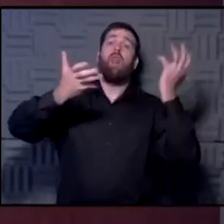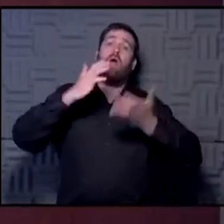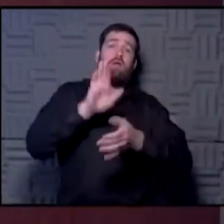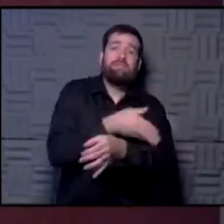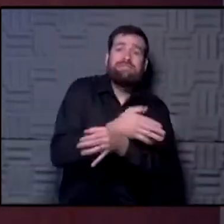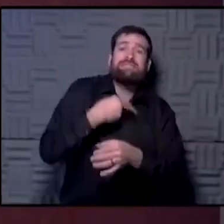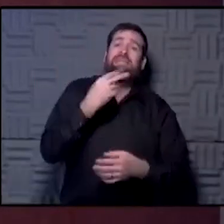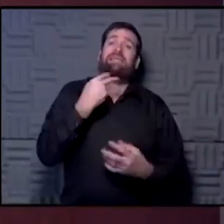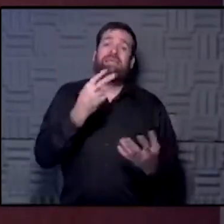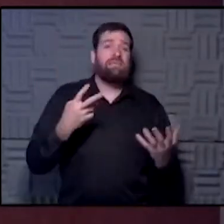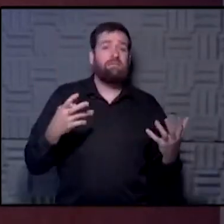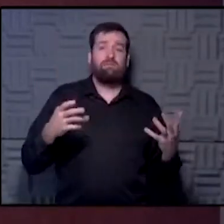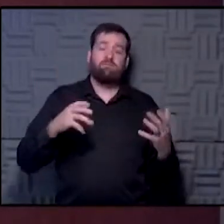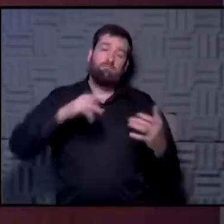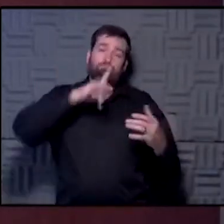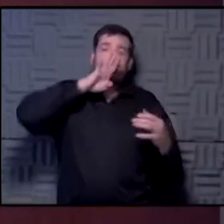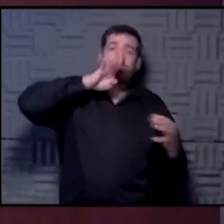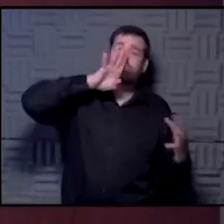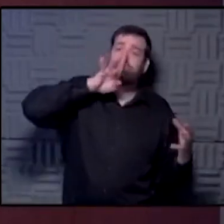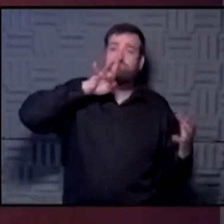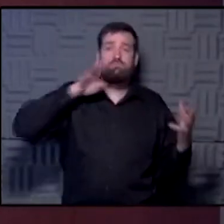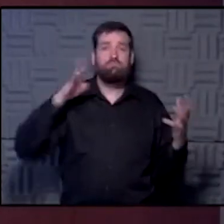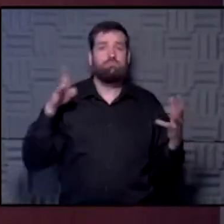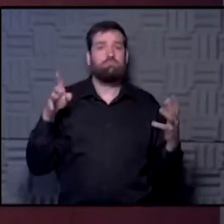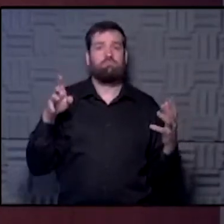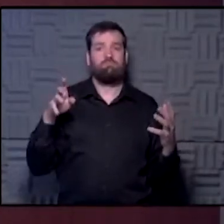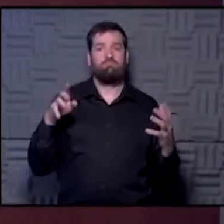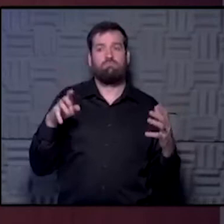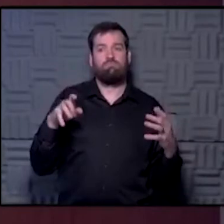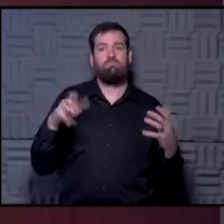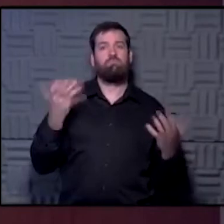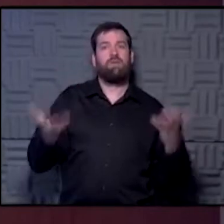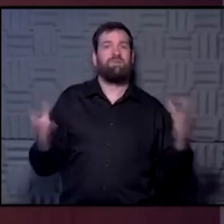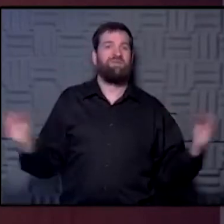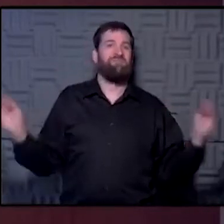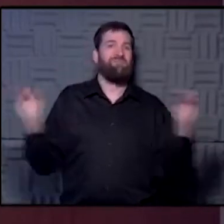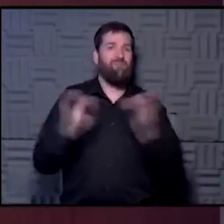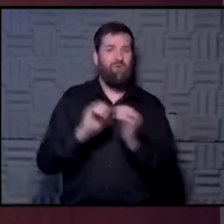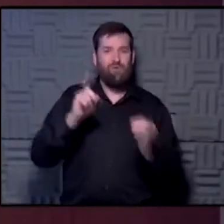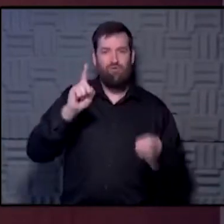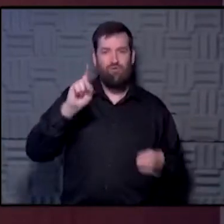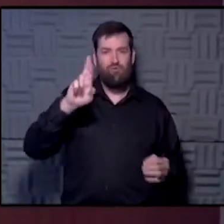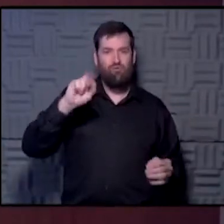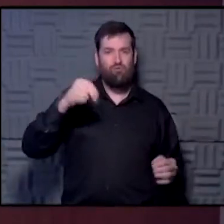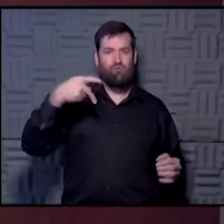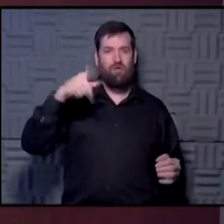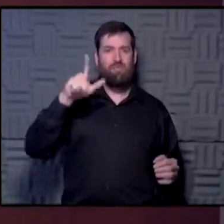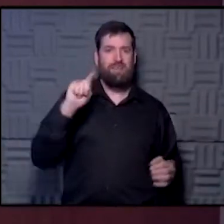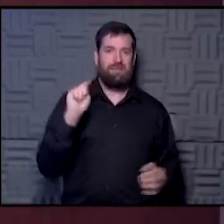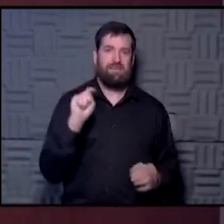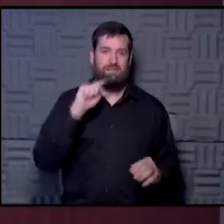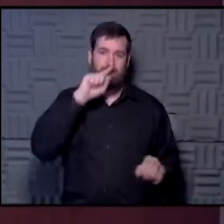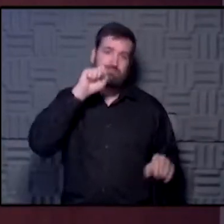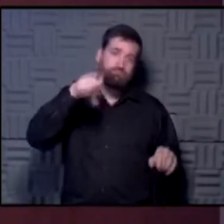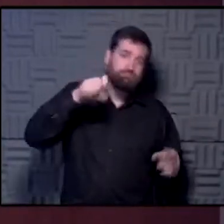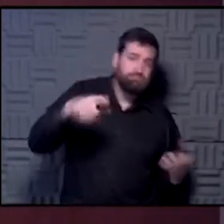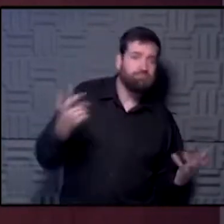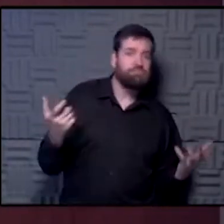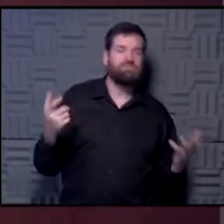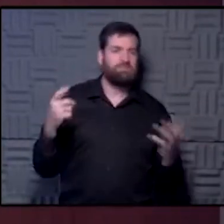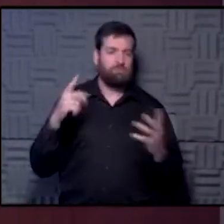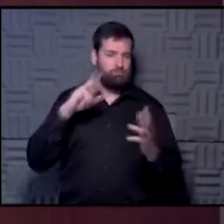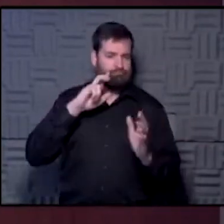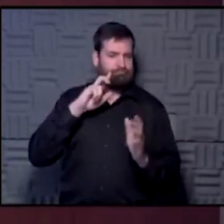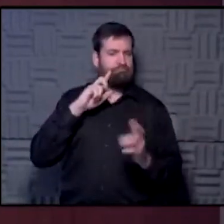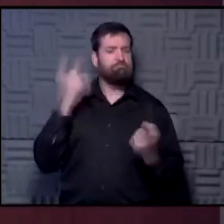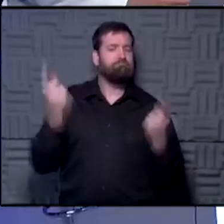singing, talking, those activities that might generate more droplets. So taking into account exactly the activity